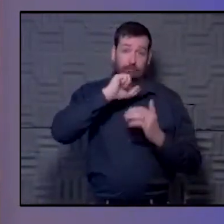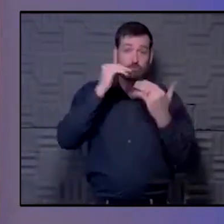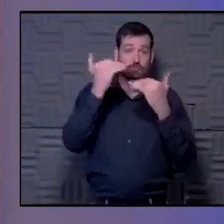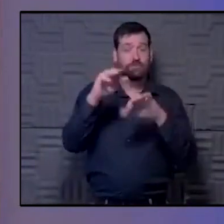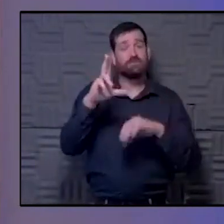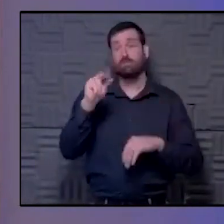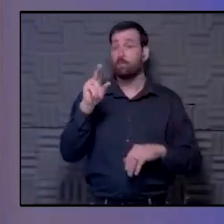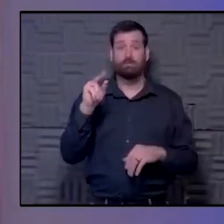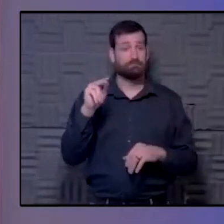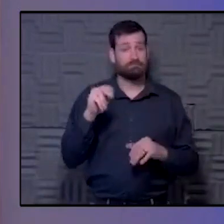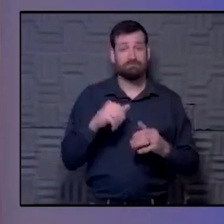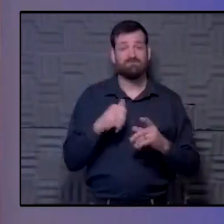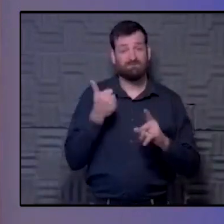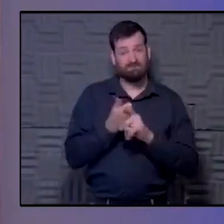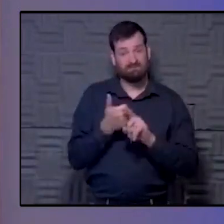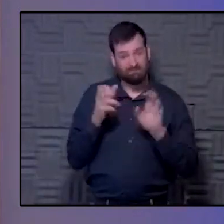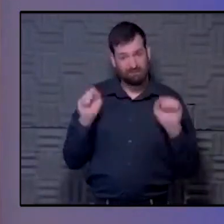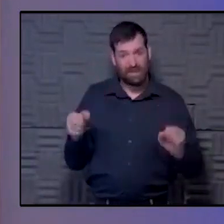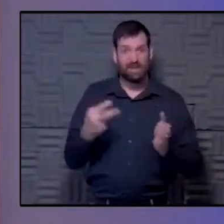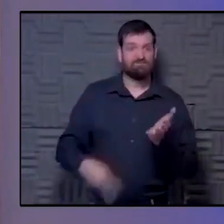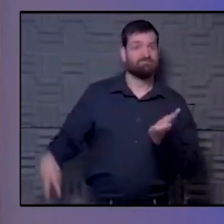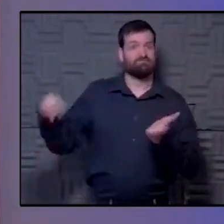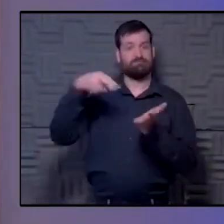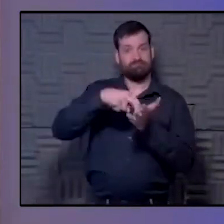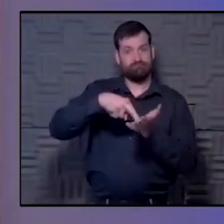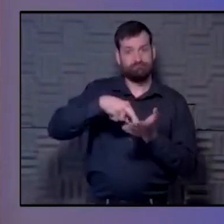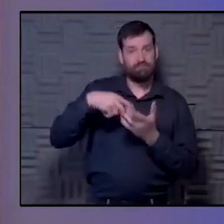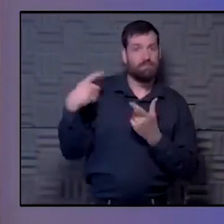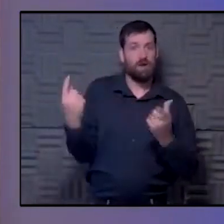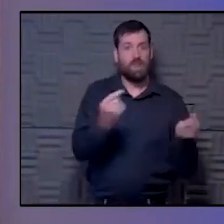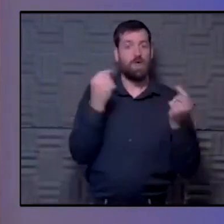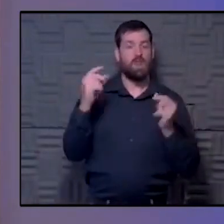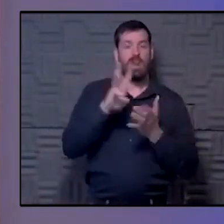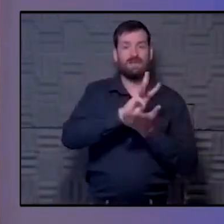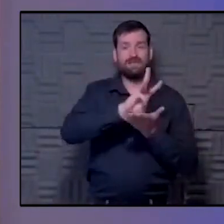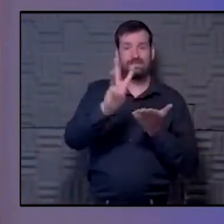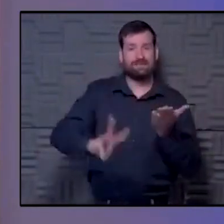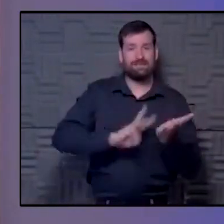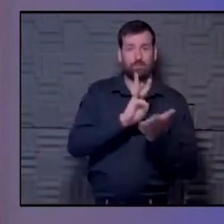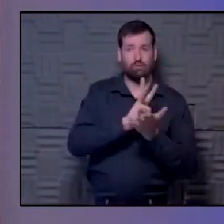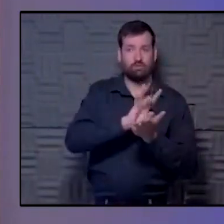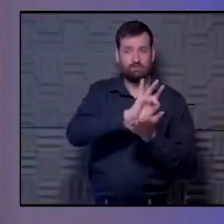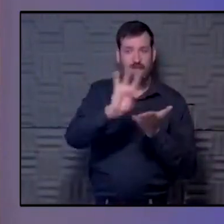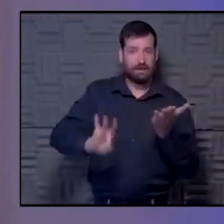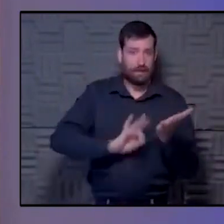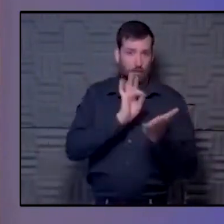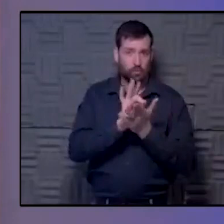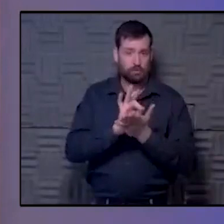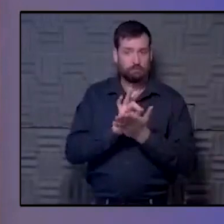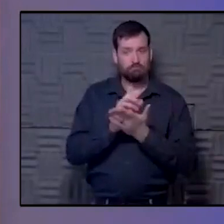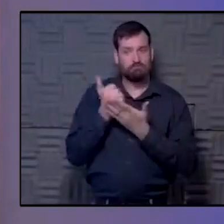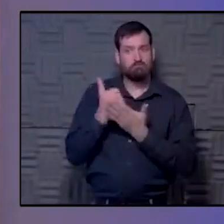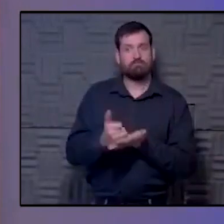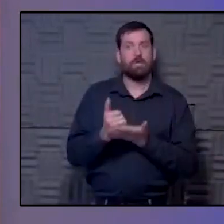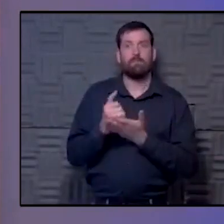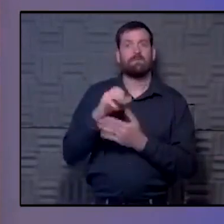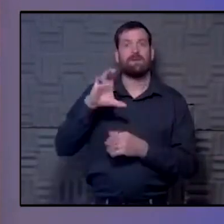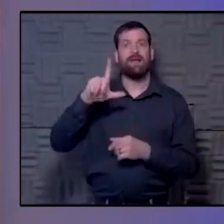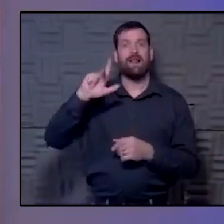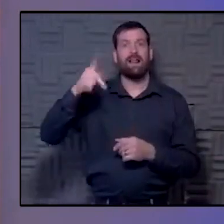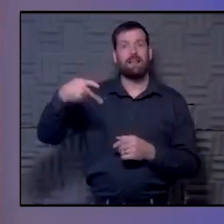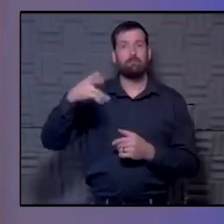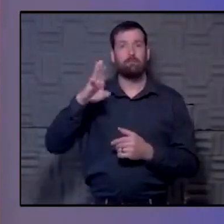No. If you can be on your feet for 6 to 8 hours and help carry clipboards or